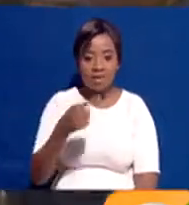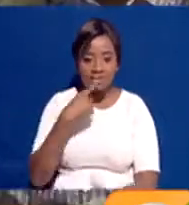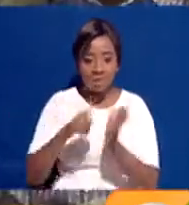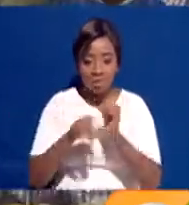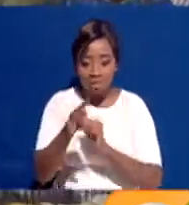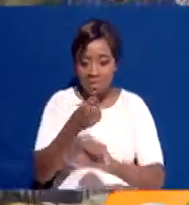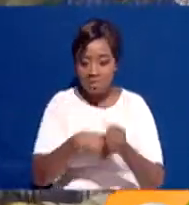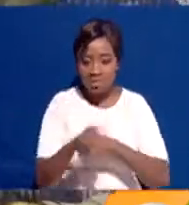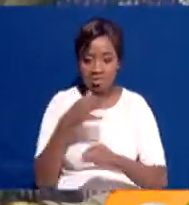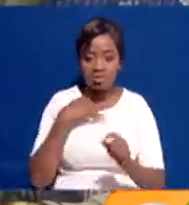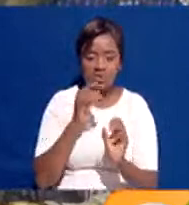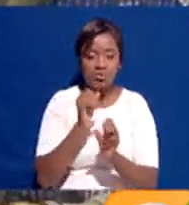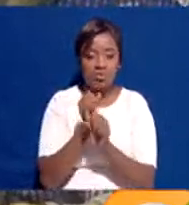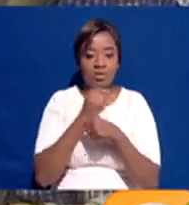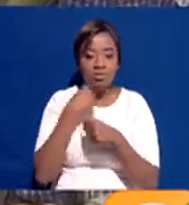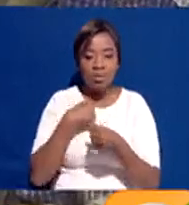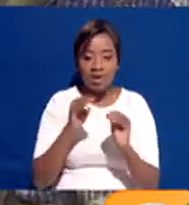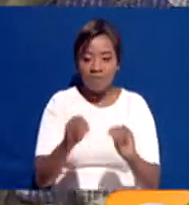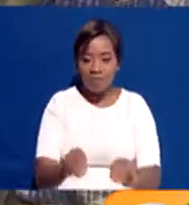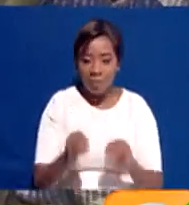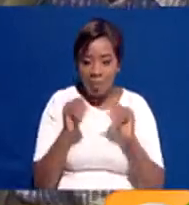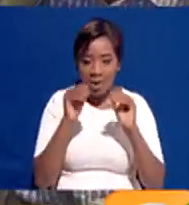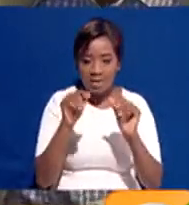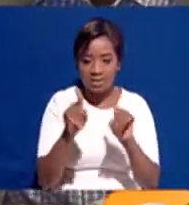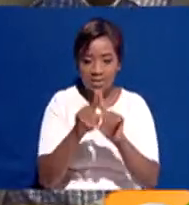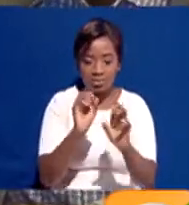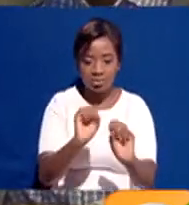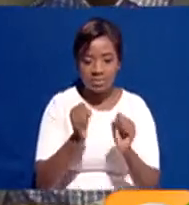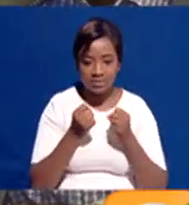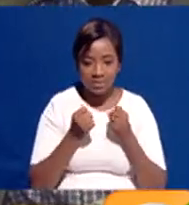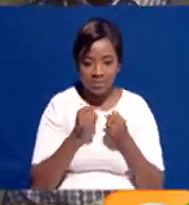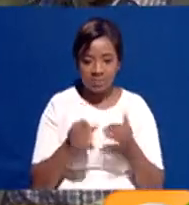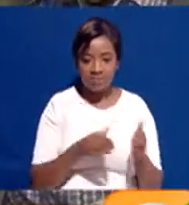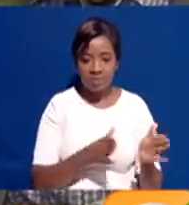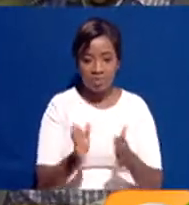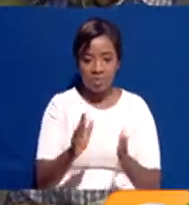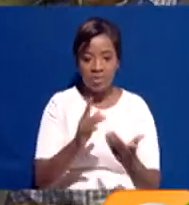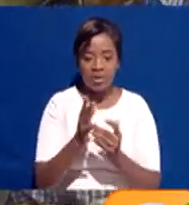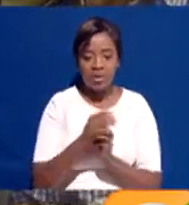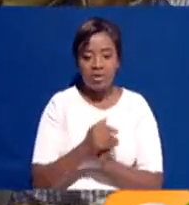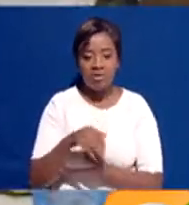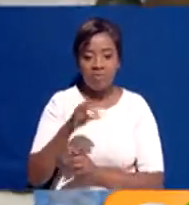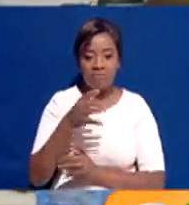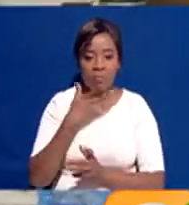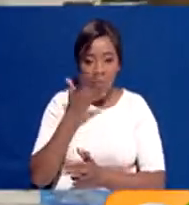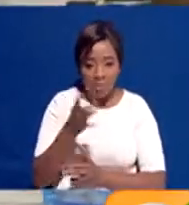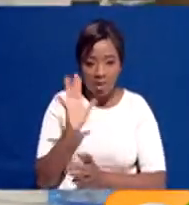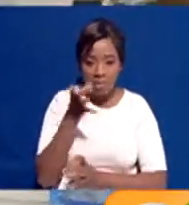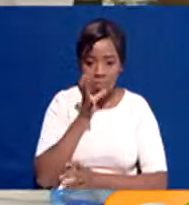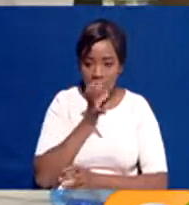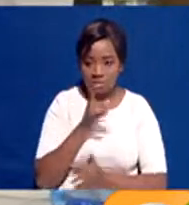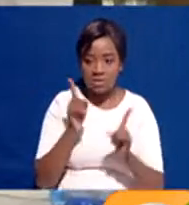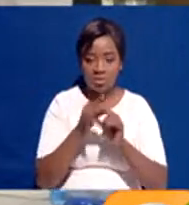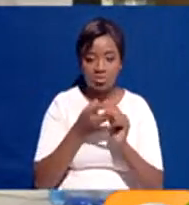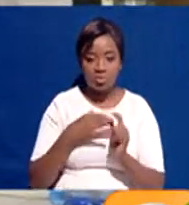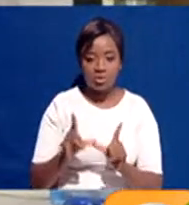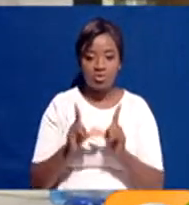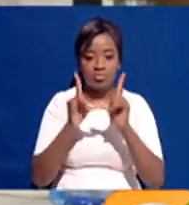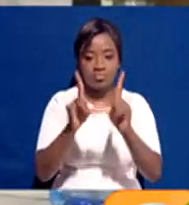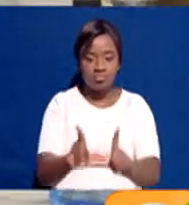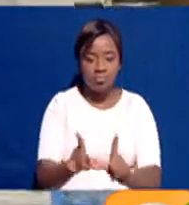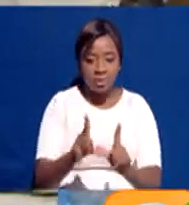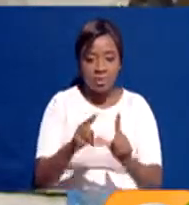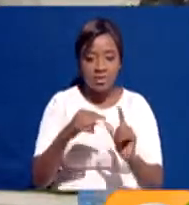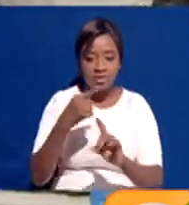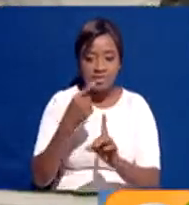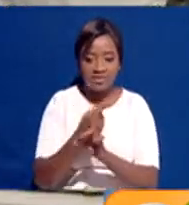ensuring safety and quality in the solar water heating value chain, as it seeks to also license all solar water